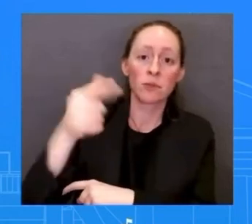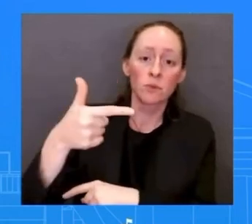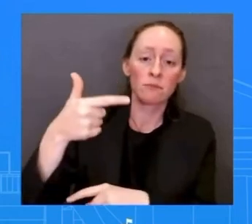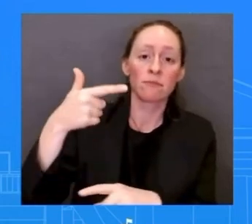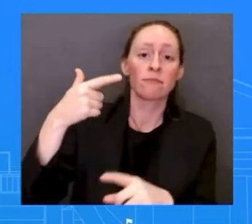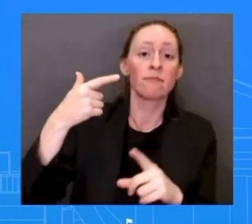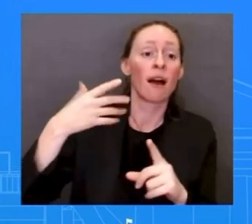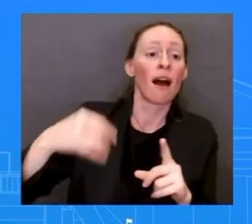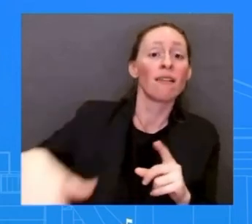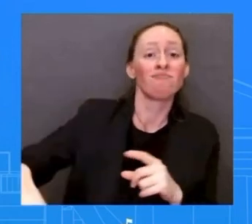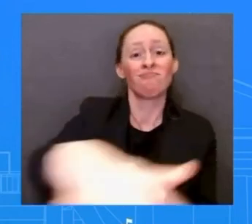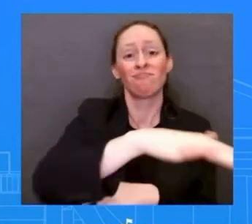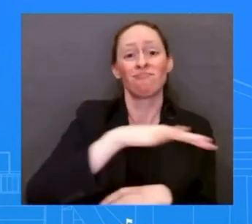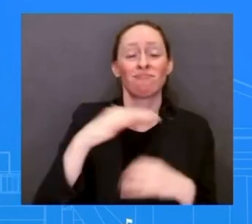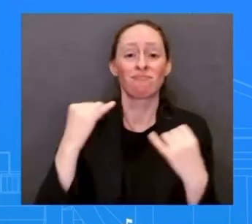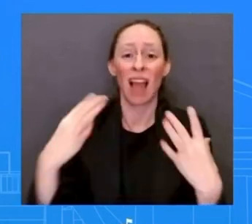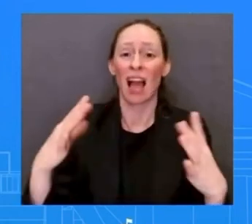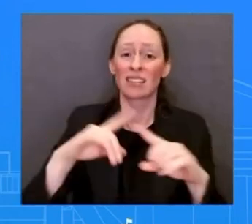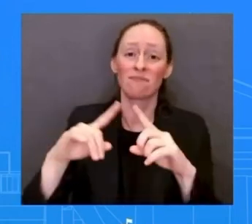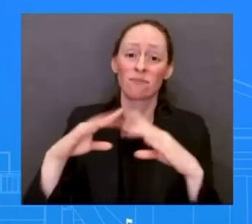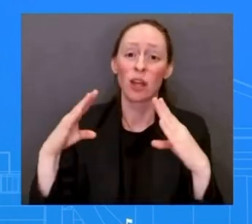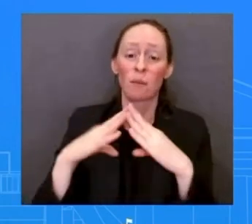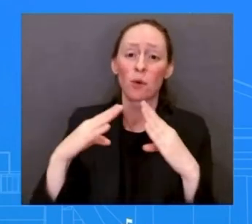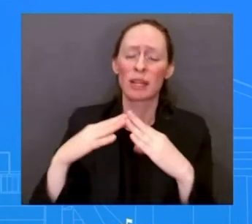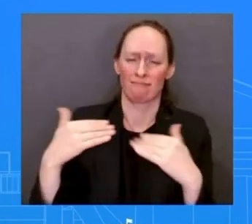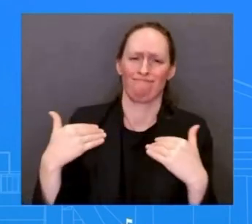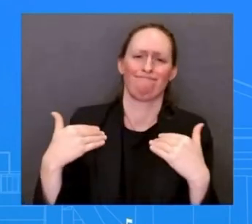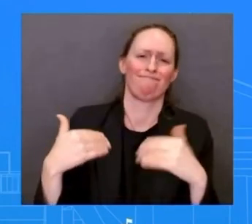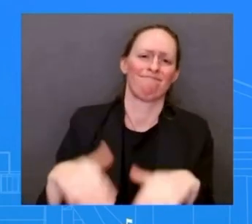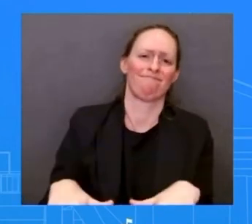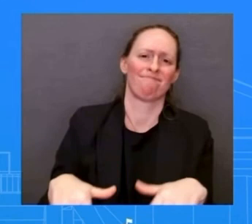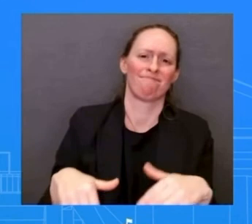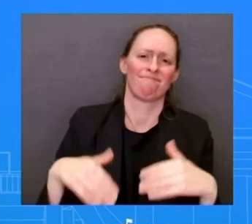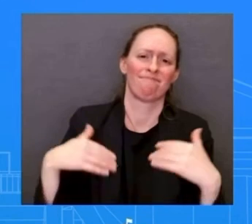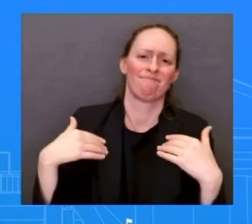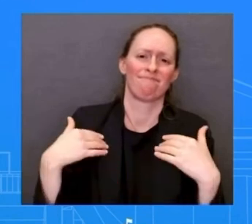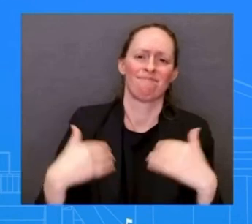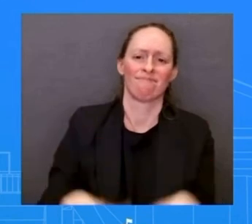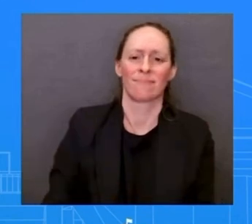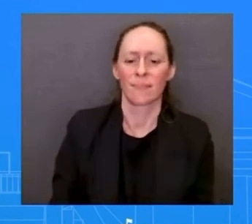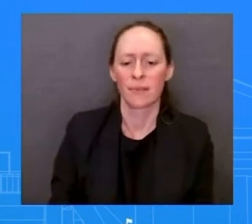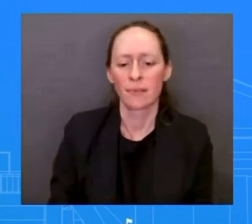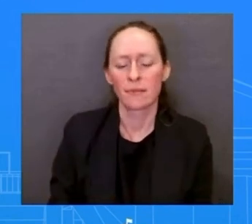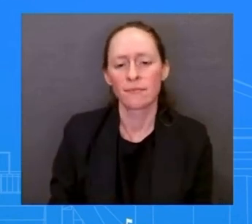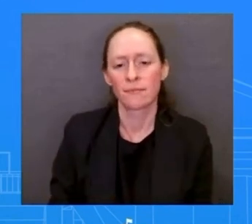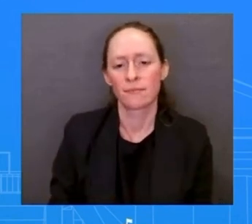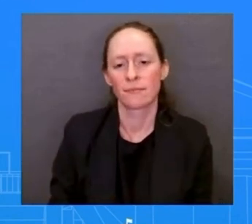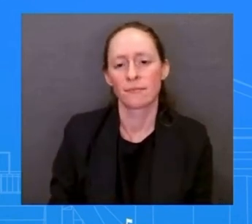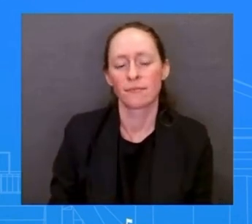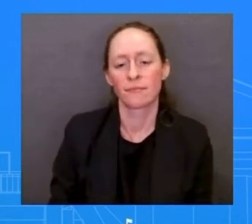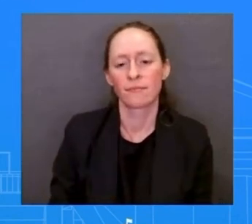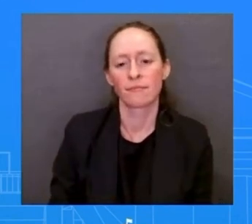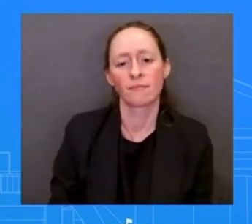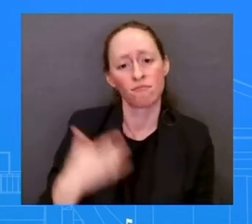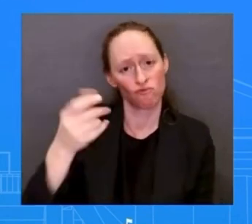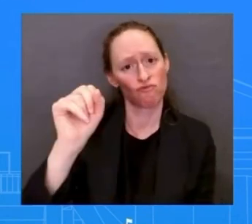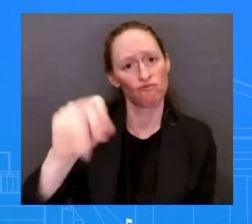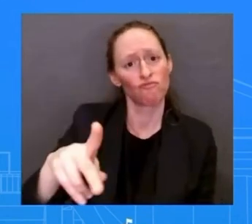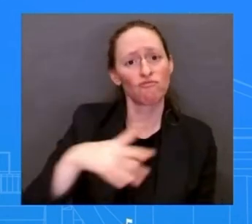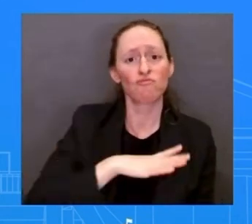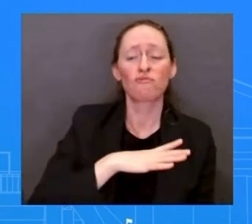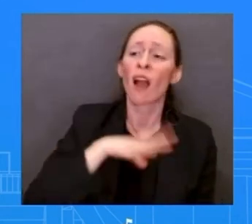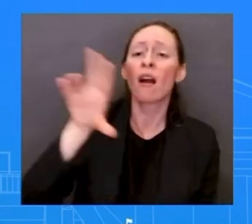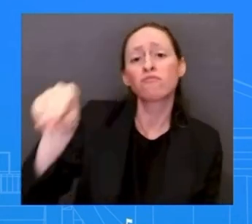It opens up an entry, a pathway for that community to be even more discriminated upon. And so after you've seen this type